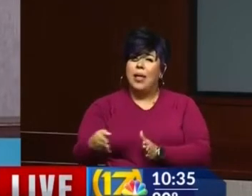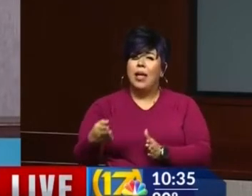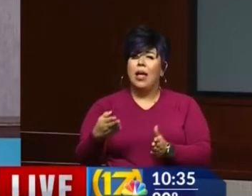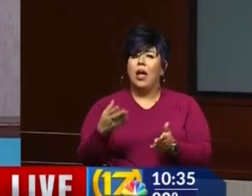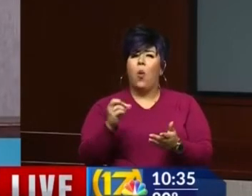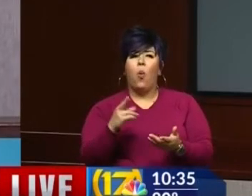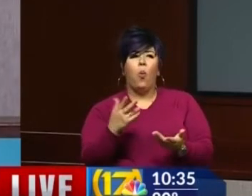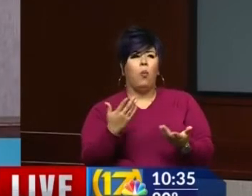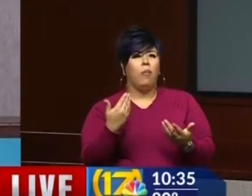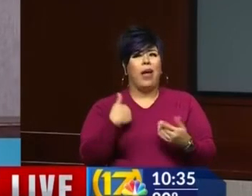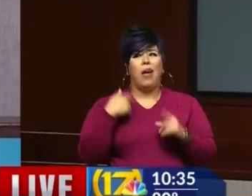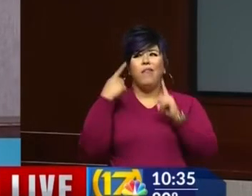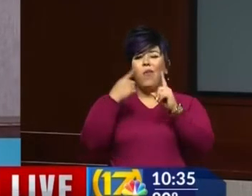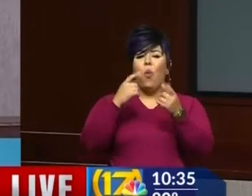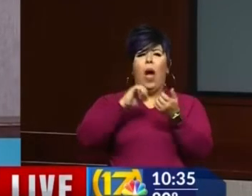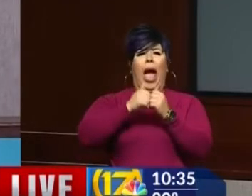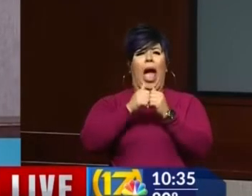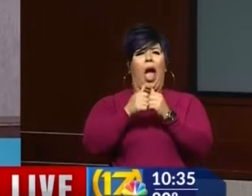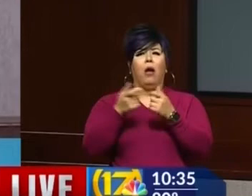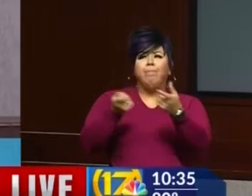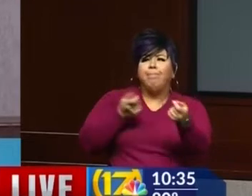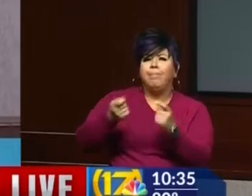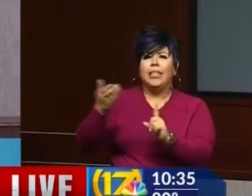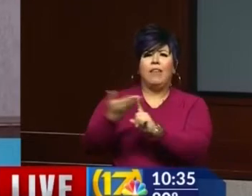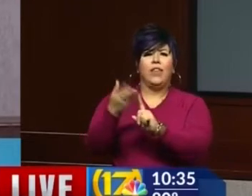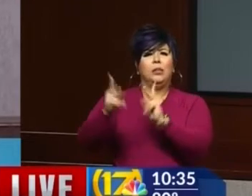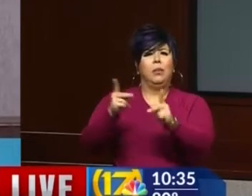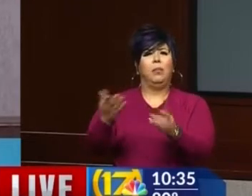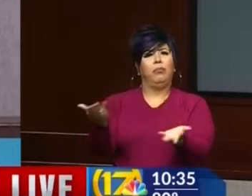regular residents of Kern County in to get tested?